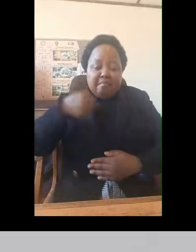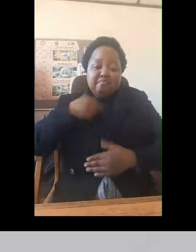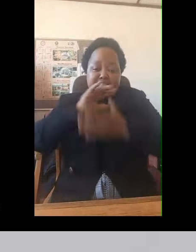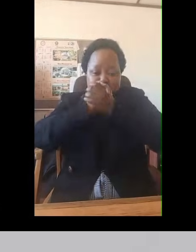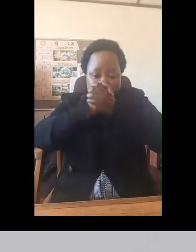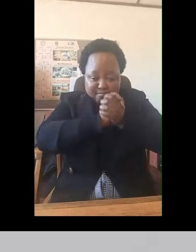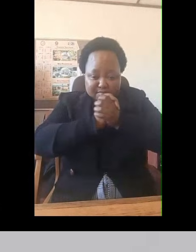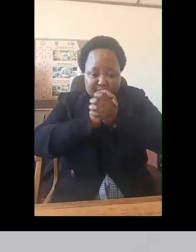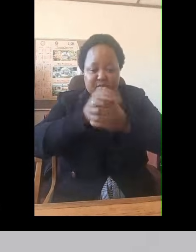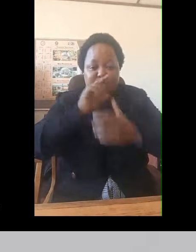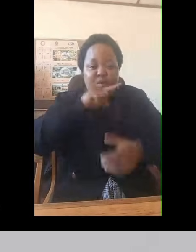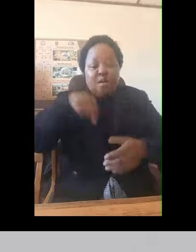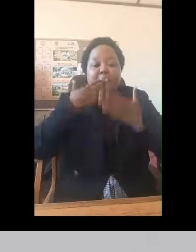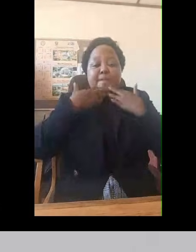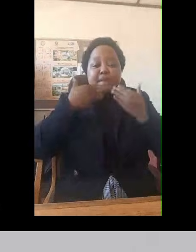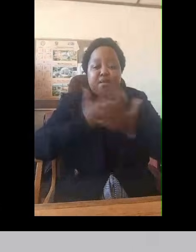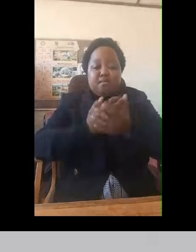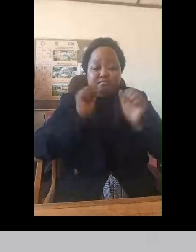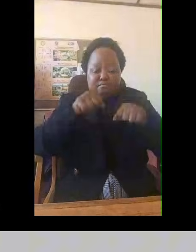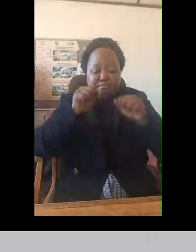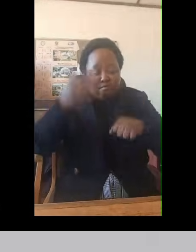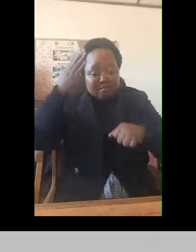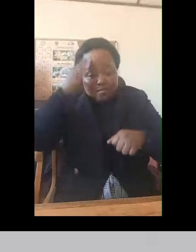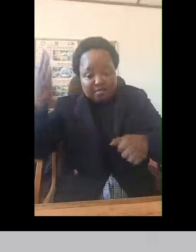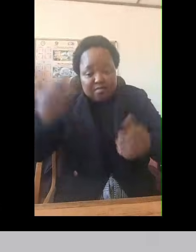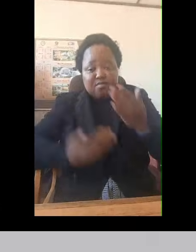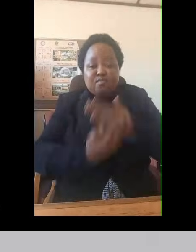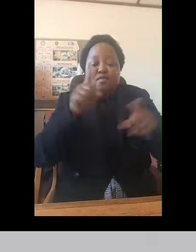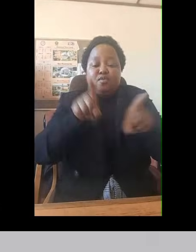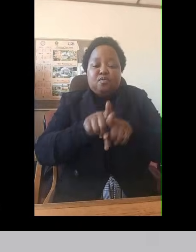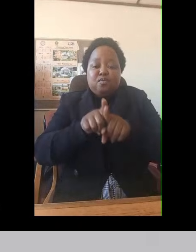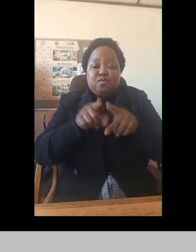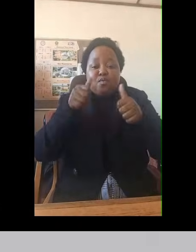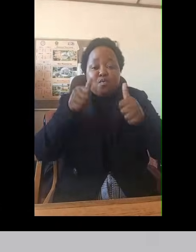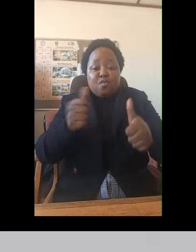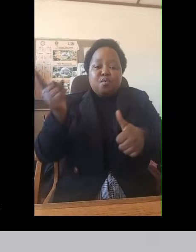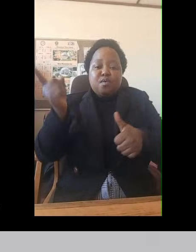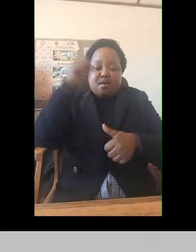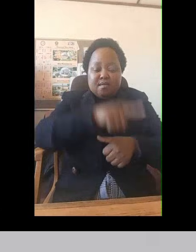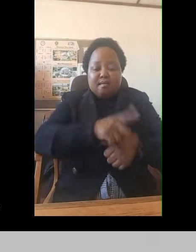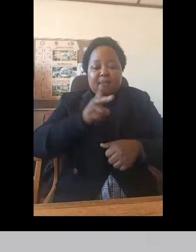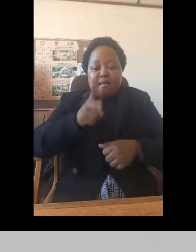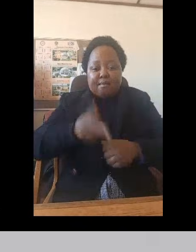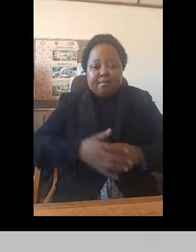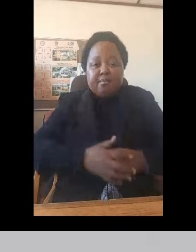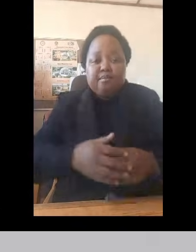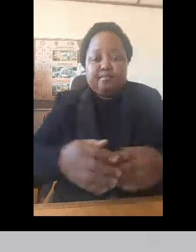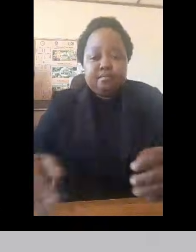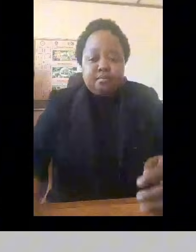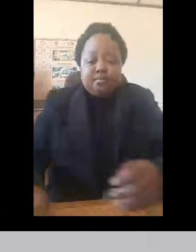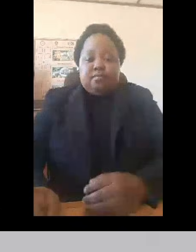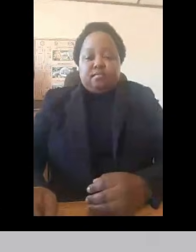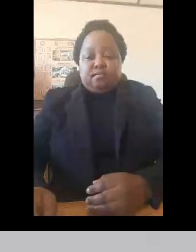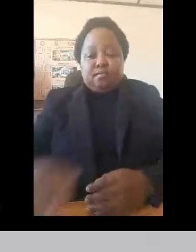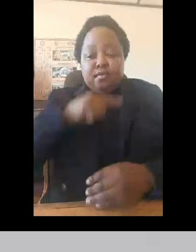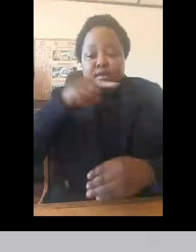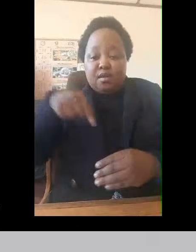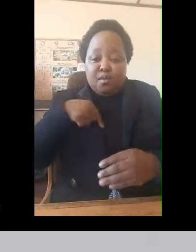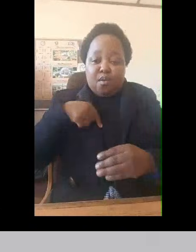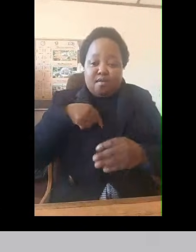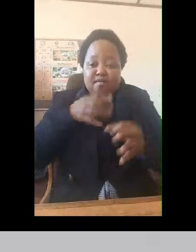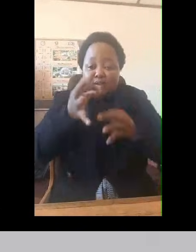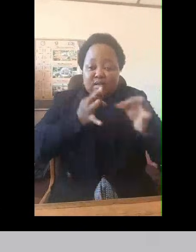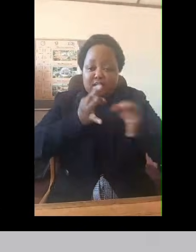me to say good morning and good day once more. Our facilitators, our